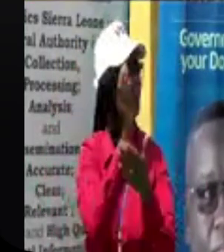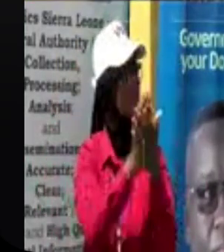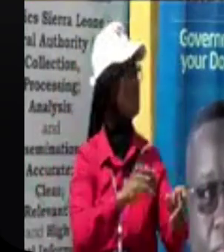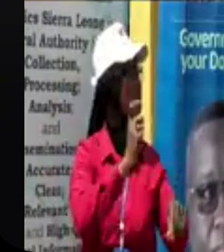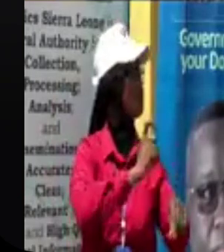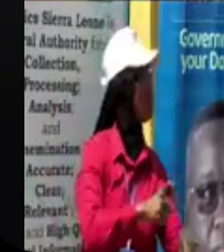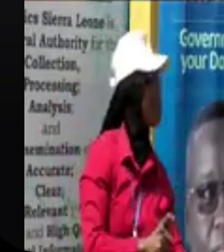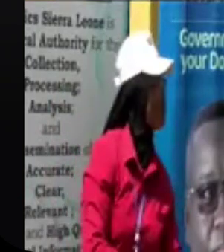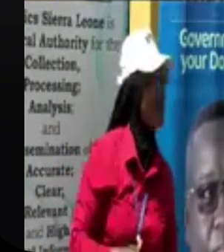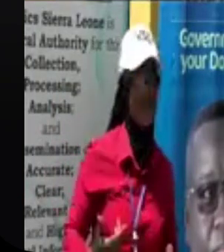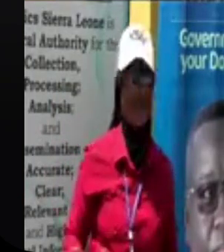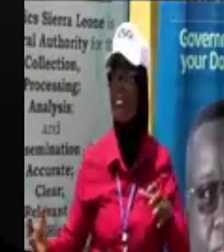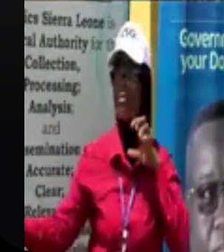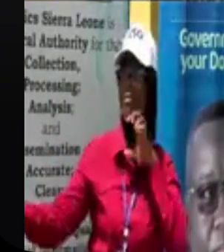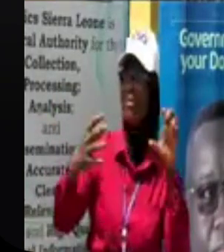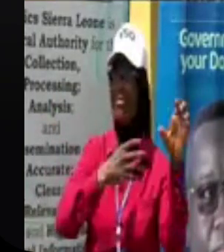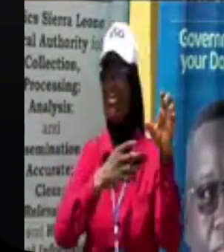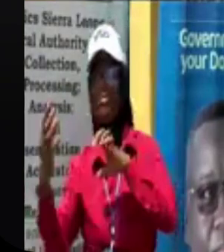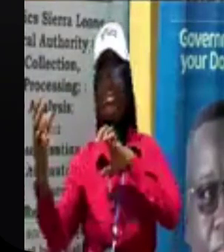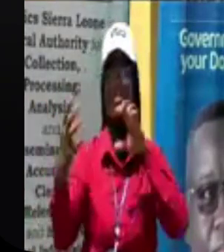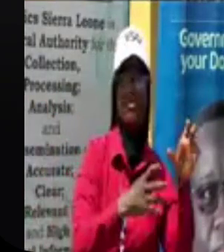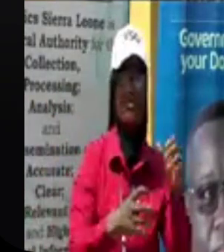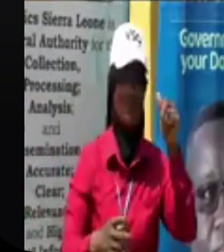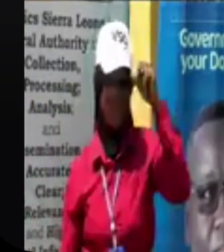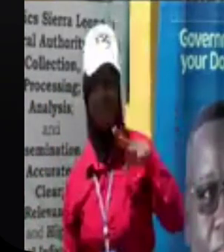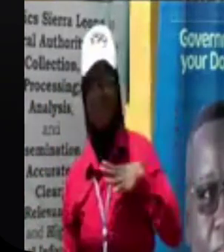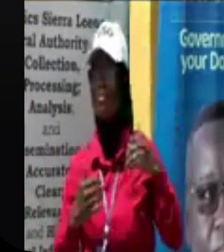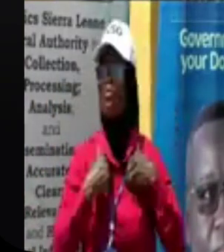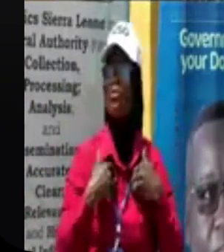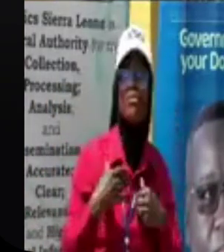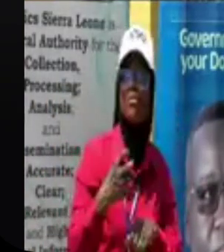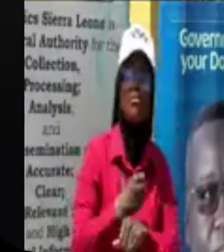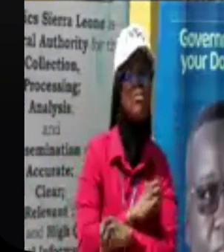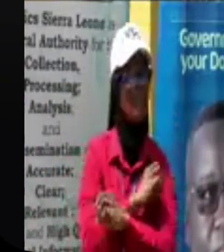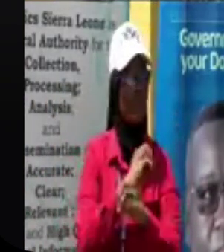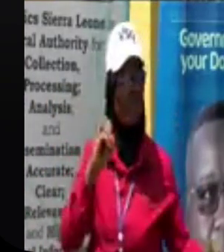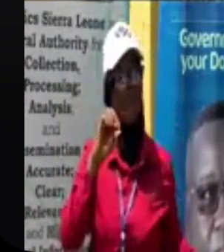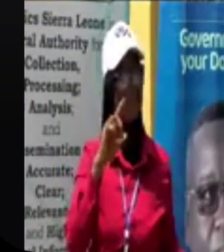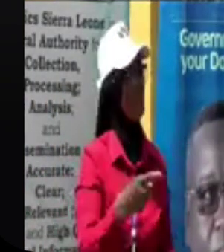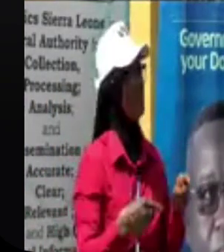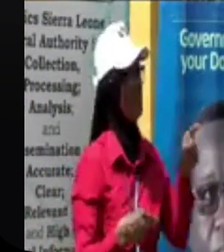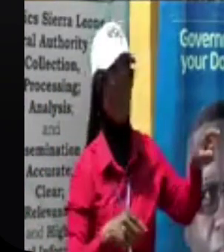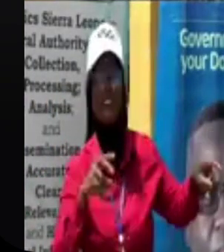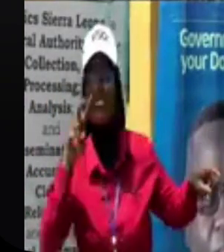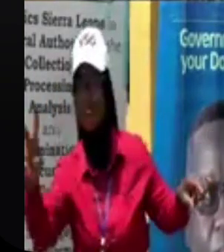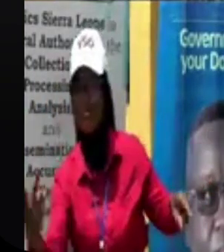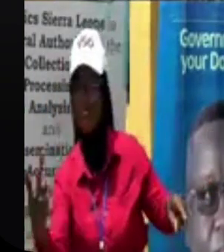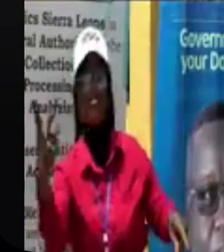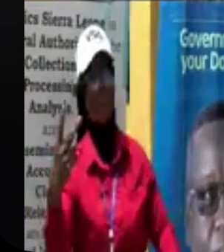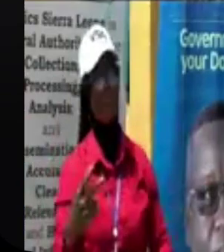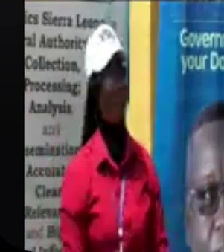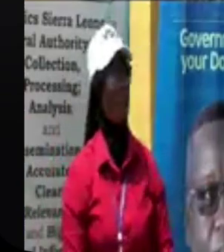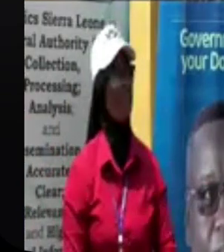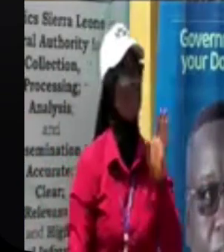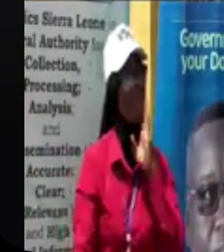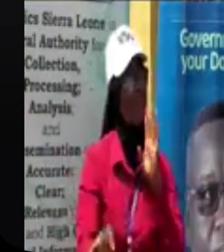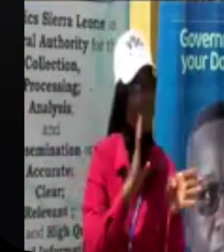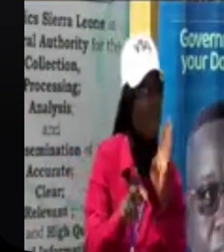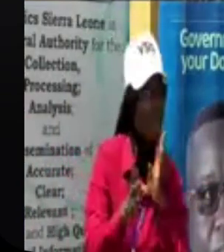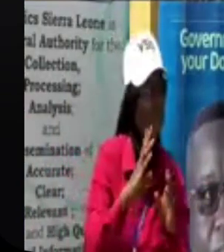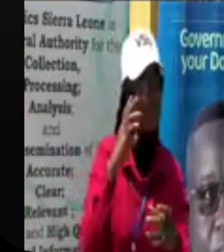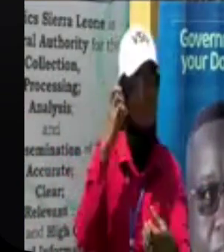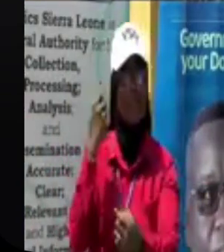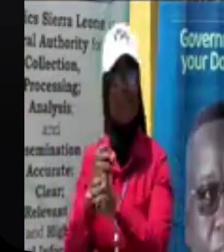he would say, Puskas, you know, we man not get something. So that's the first one. The second one, we talk about, for